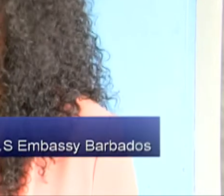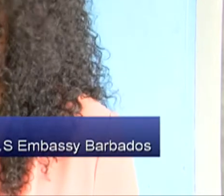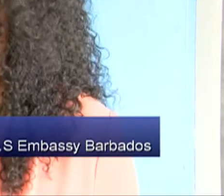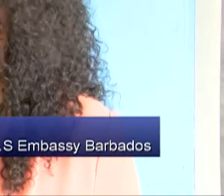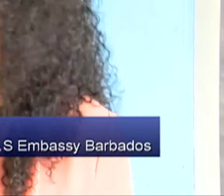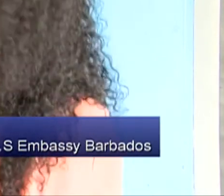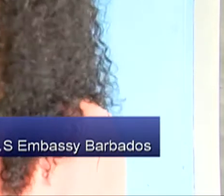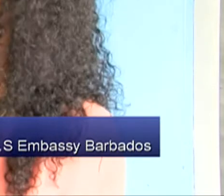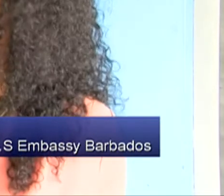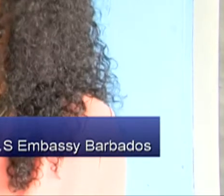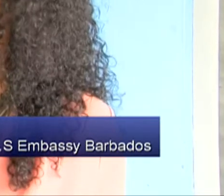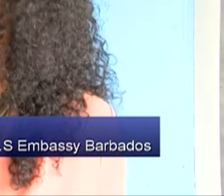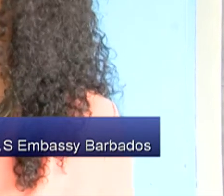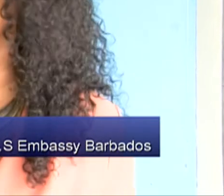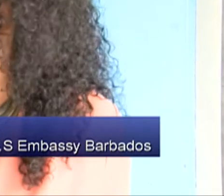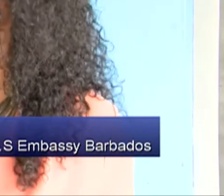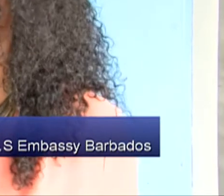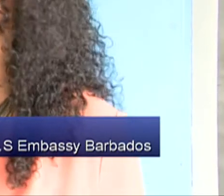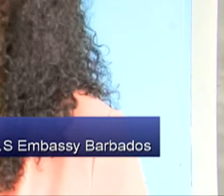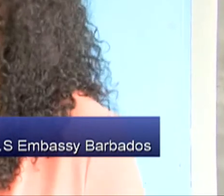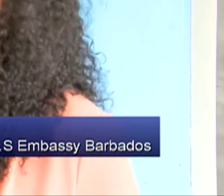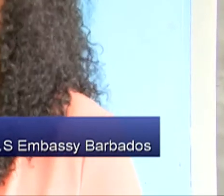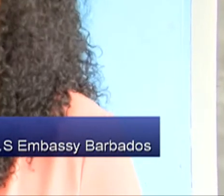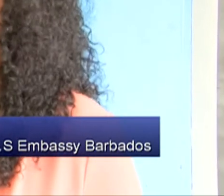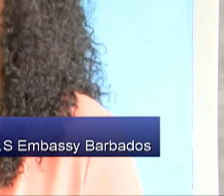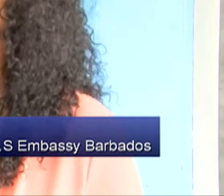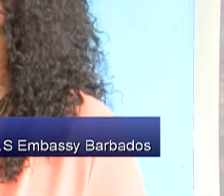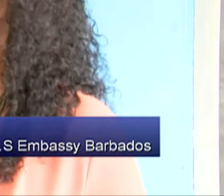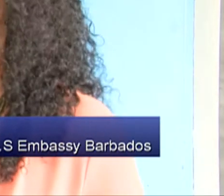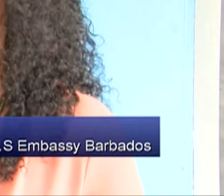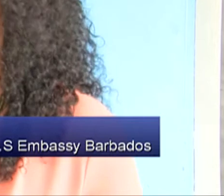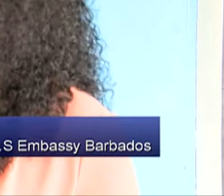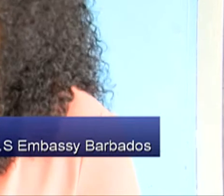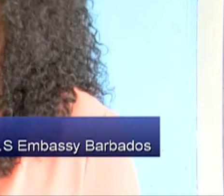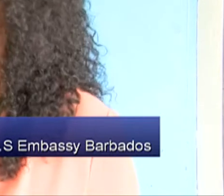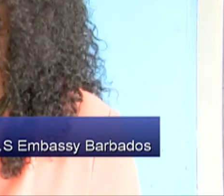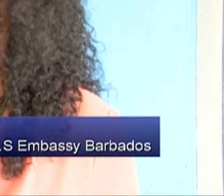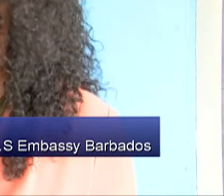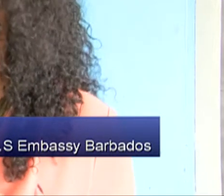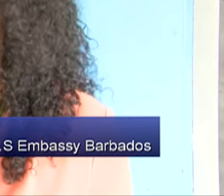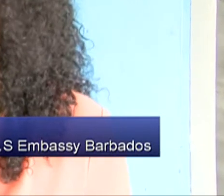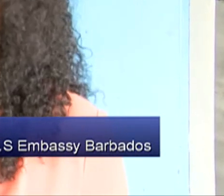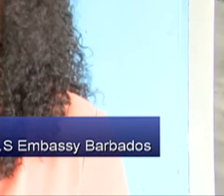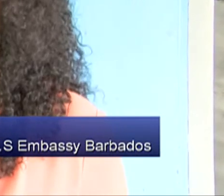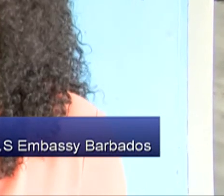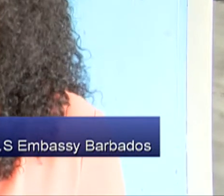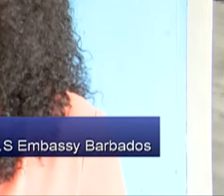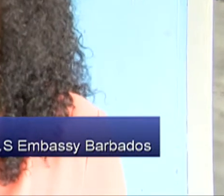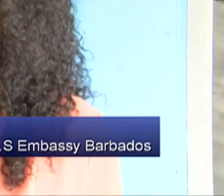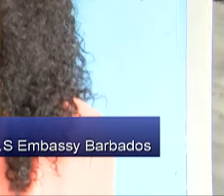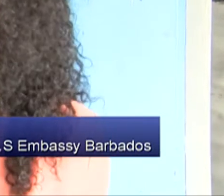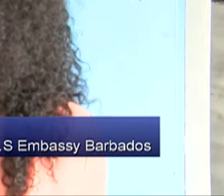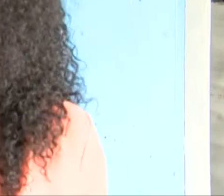their instruments, they studied really hard too. When they were in college, they actually met in college. The band met in college, and so there's a very important role